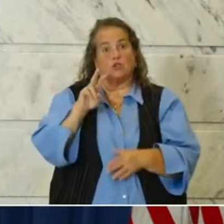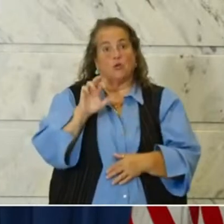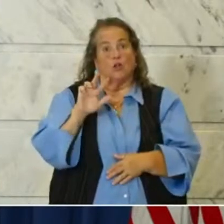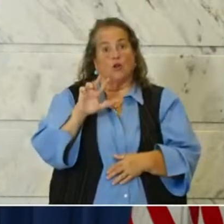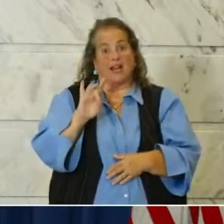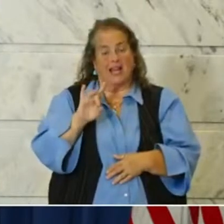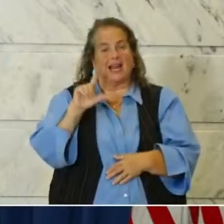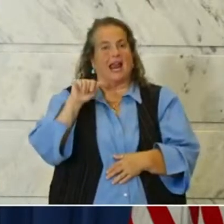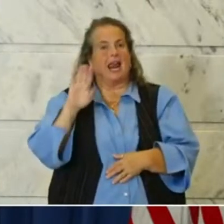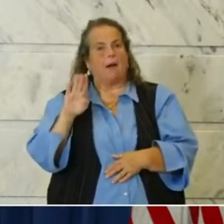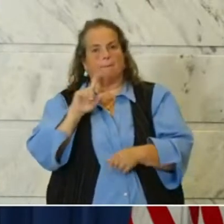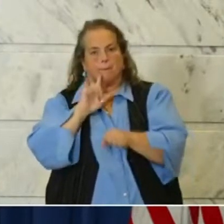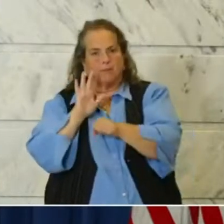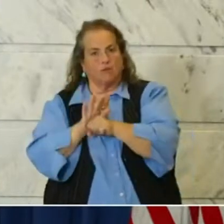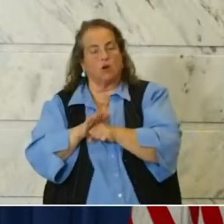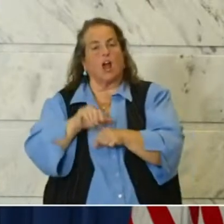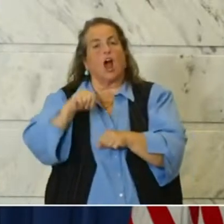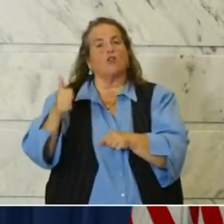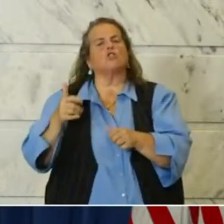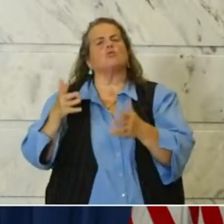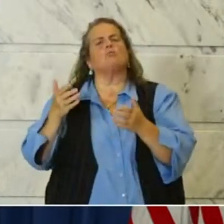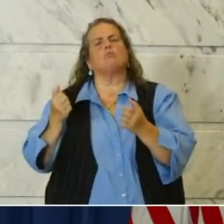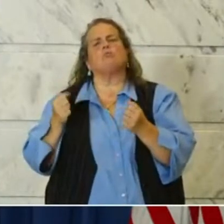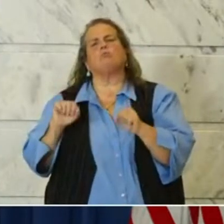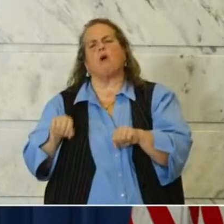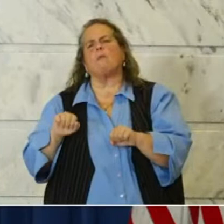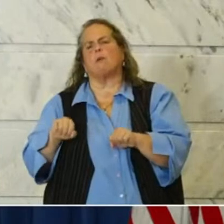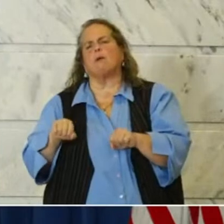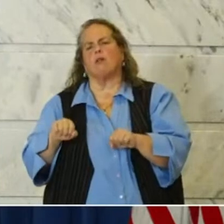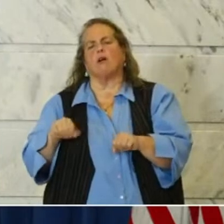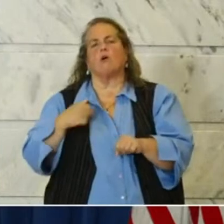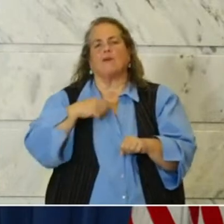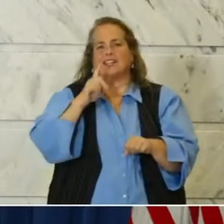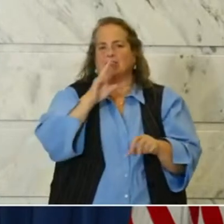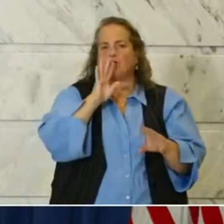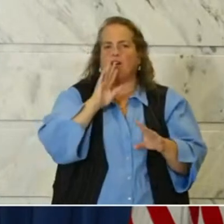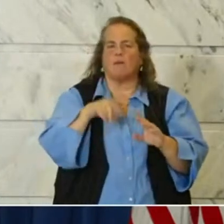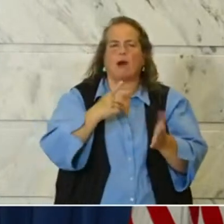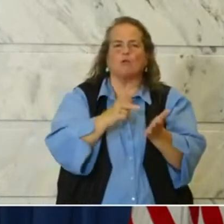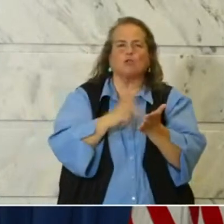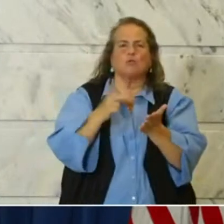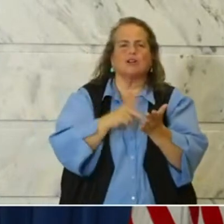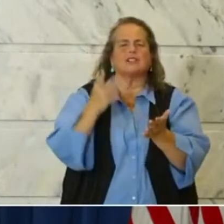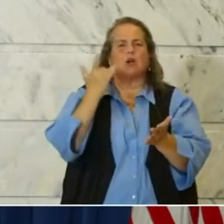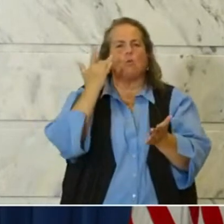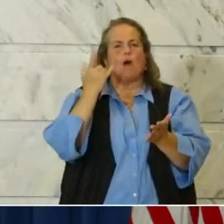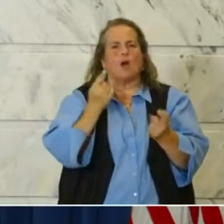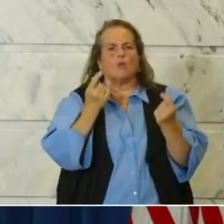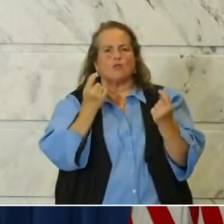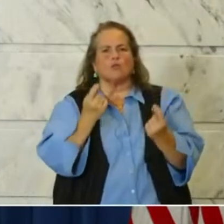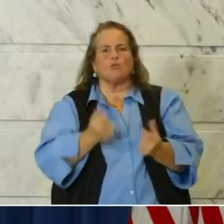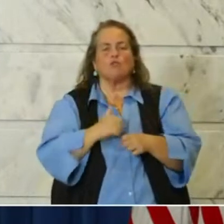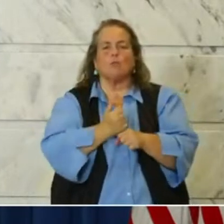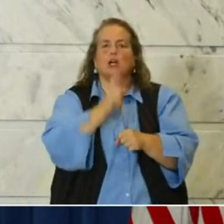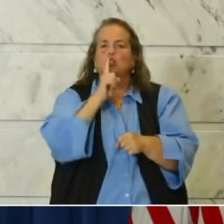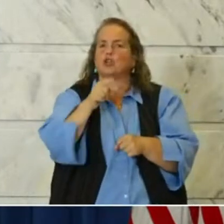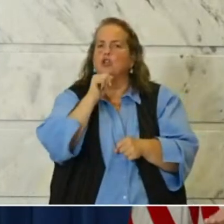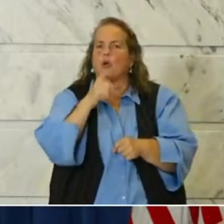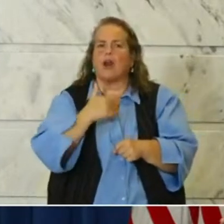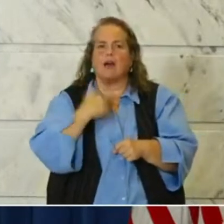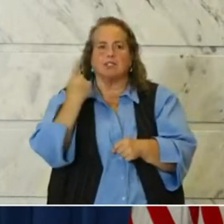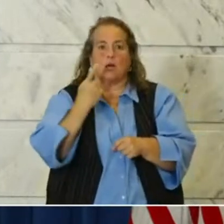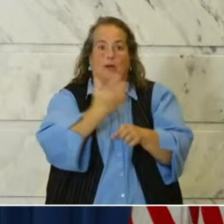30,238 are lab confirmed. The others are probable. We talked a little bit about duplicates and why they are removed, to make sure you don't have someone getting